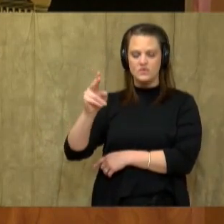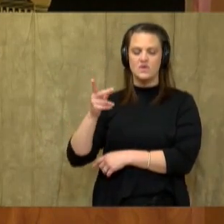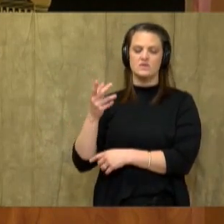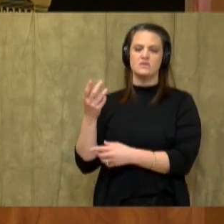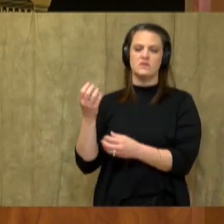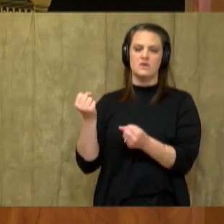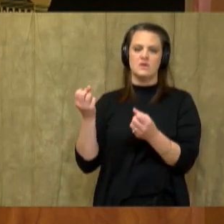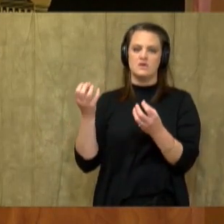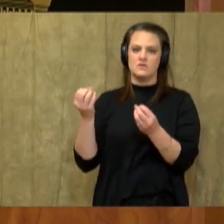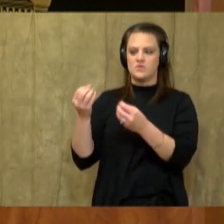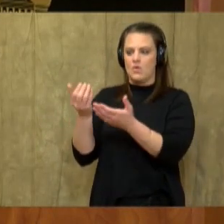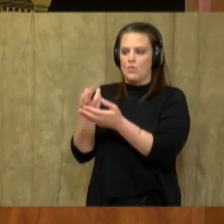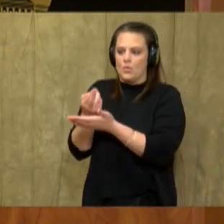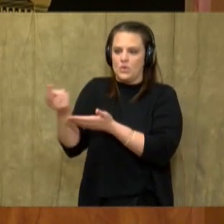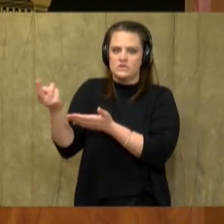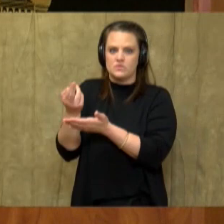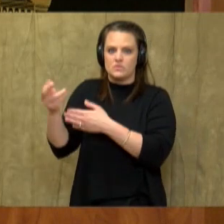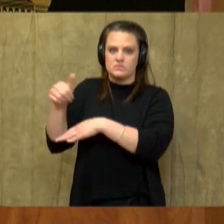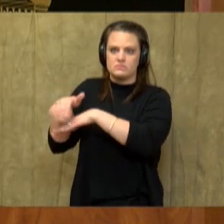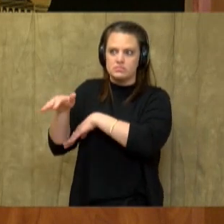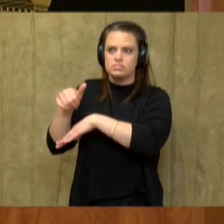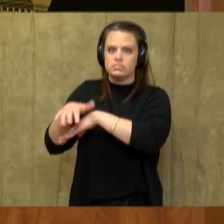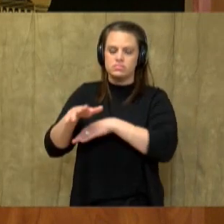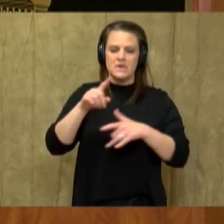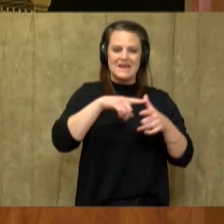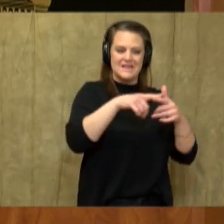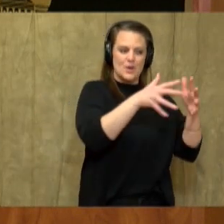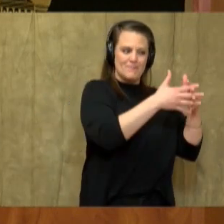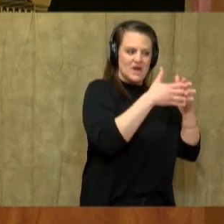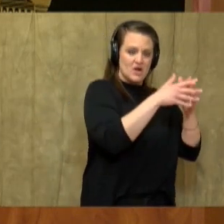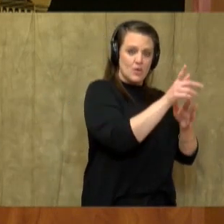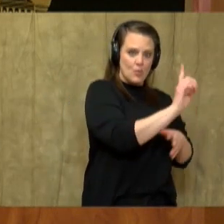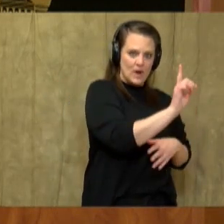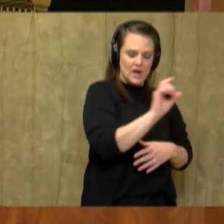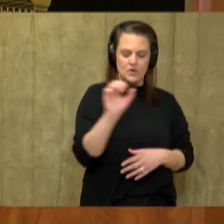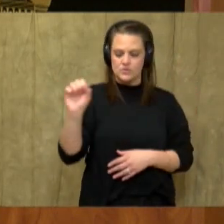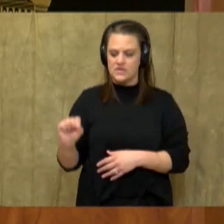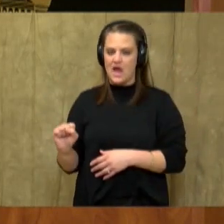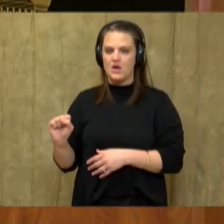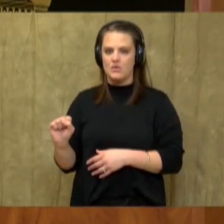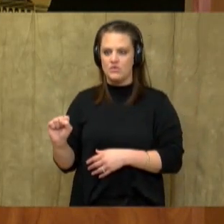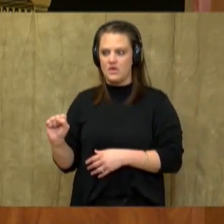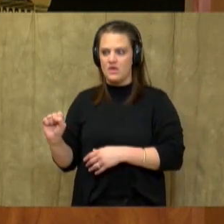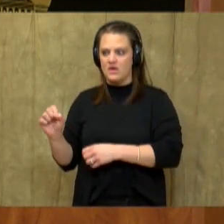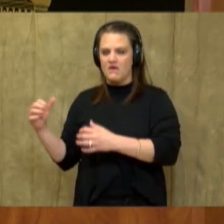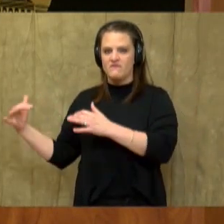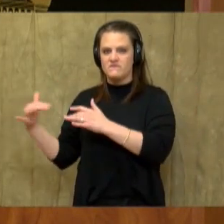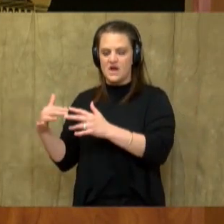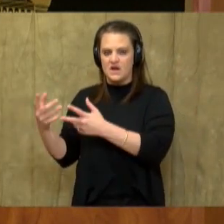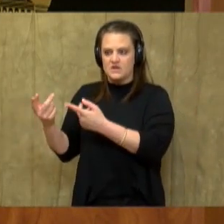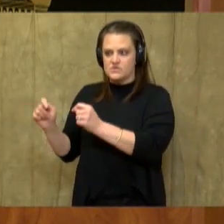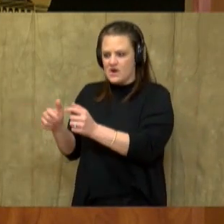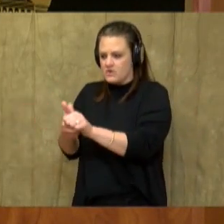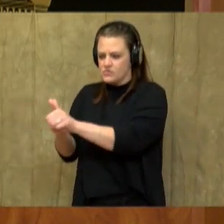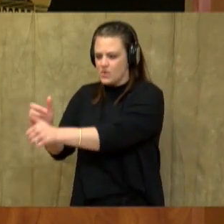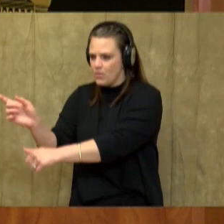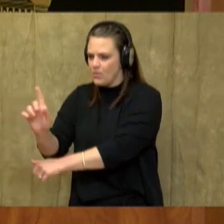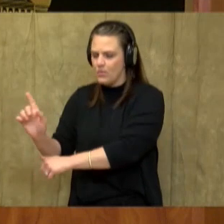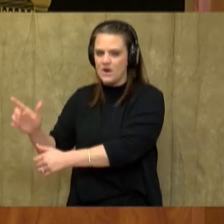into the South, and the United States is fighting in the South to try to find that supply line and stop that supply